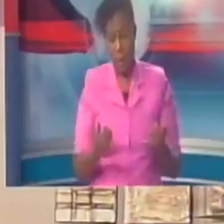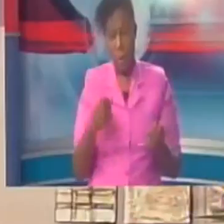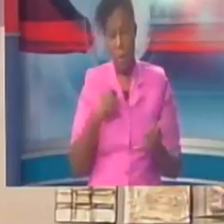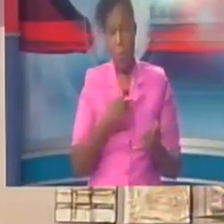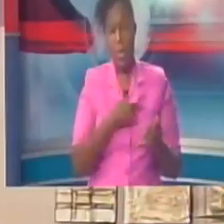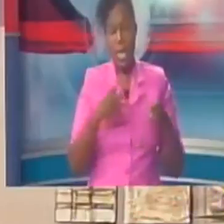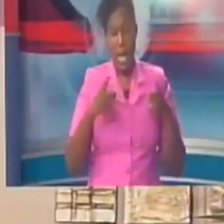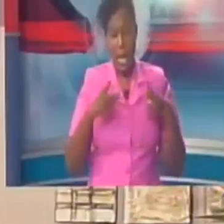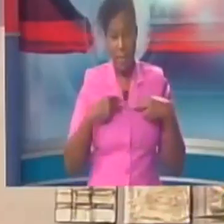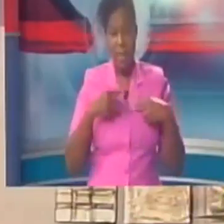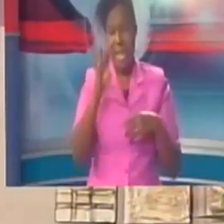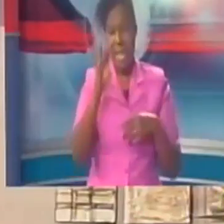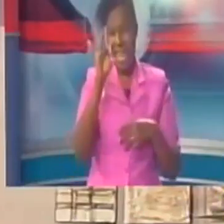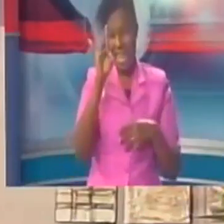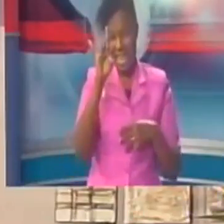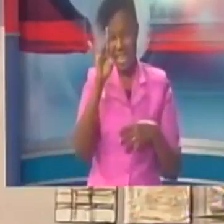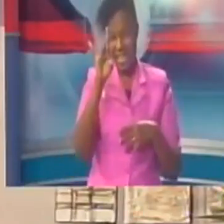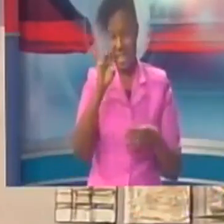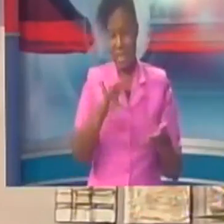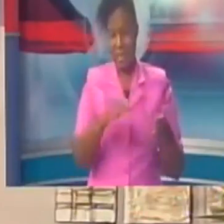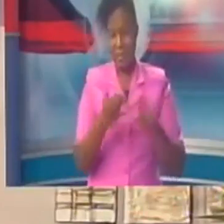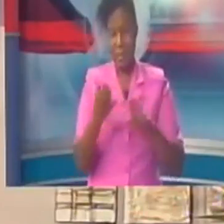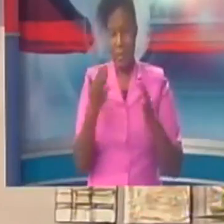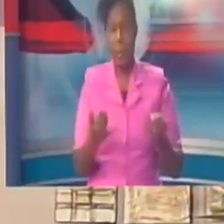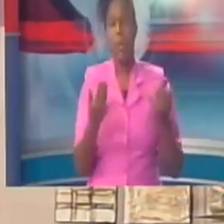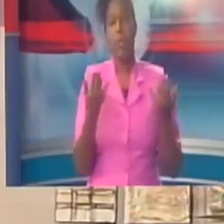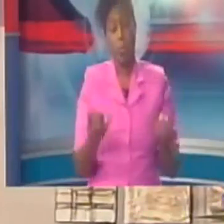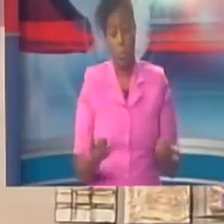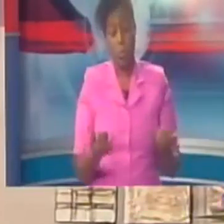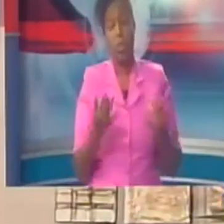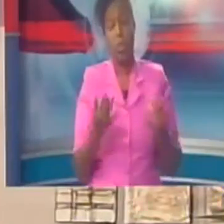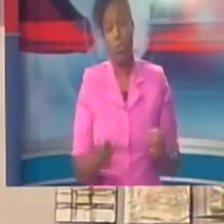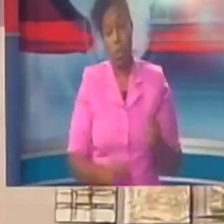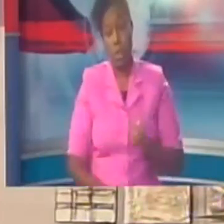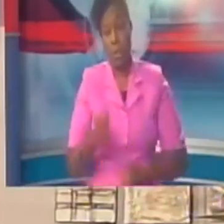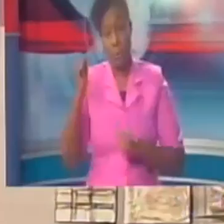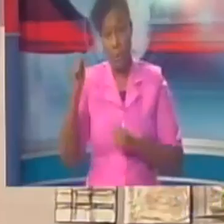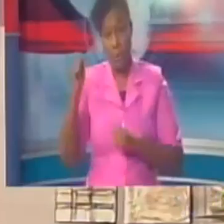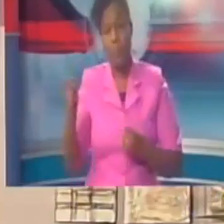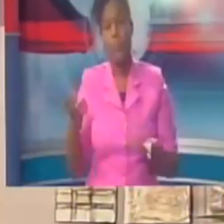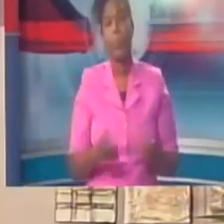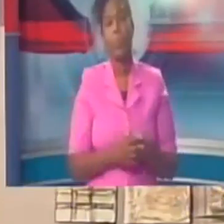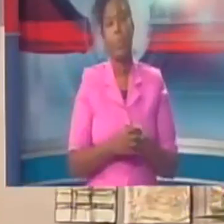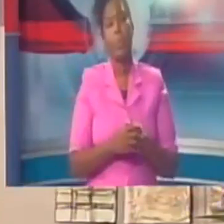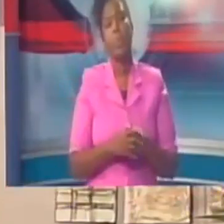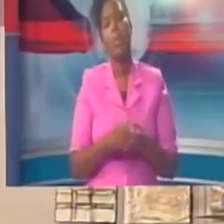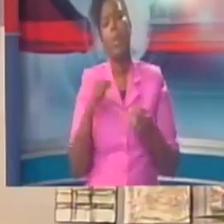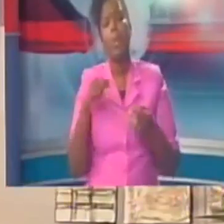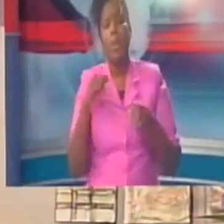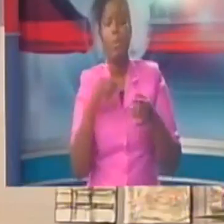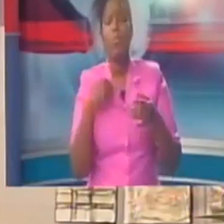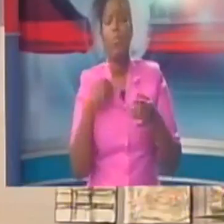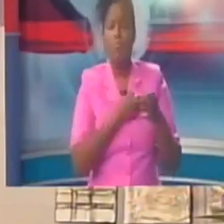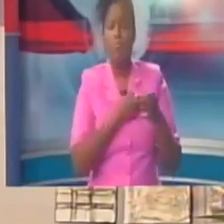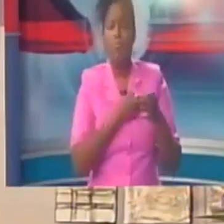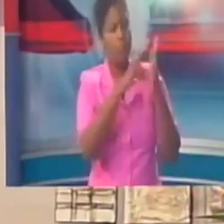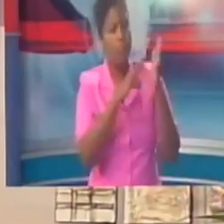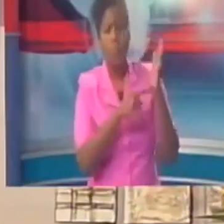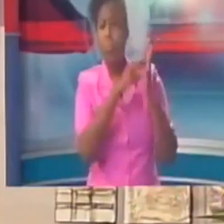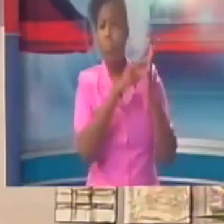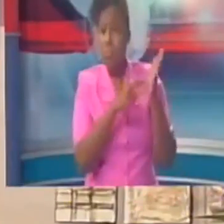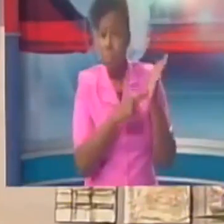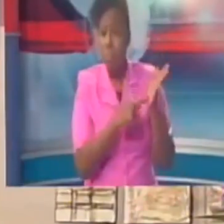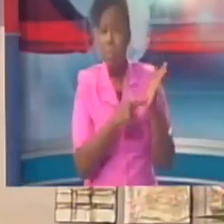The measures the government is applying to the society is not to punish anyone. It is to